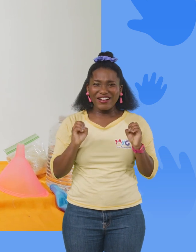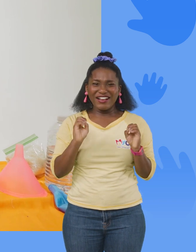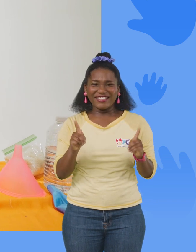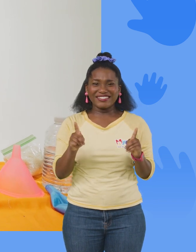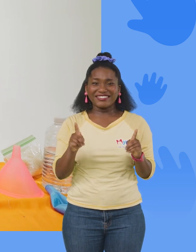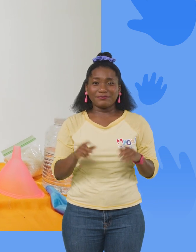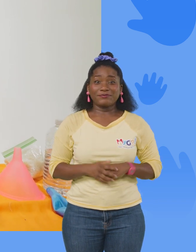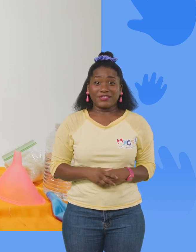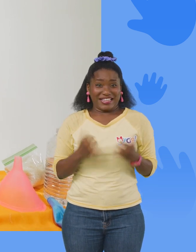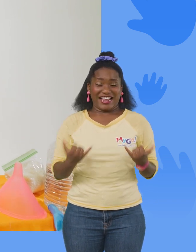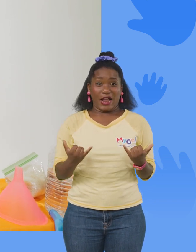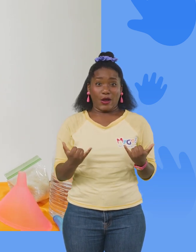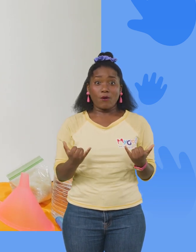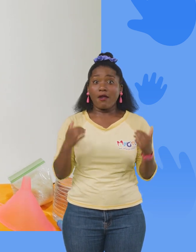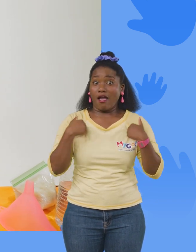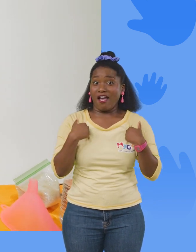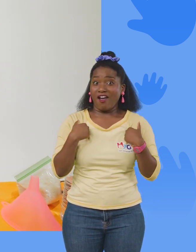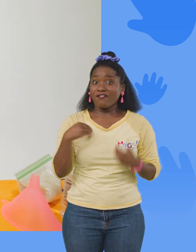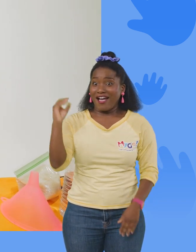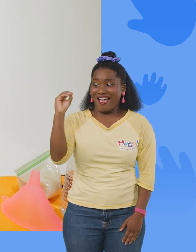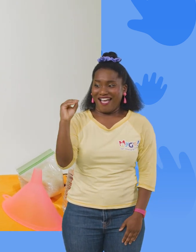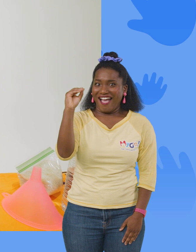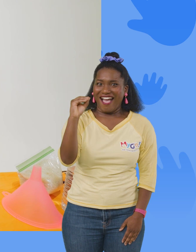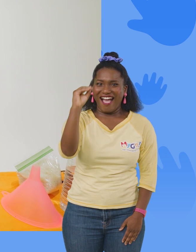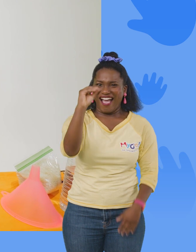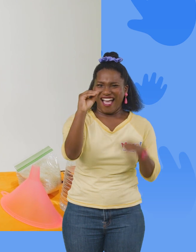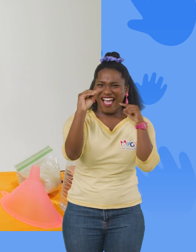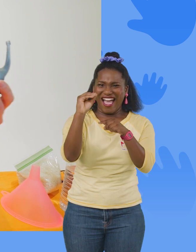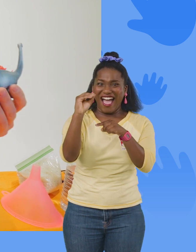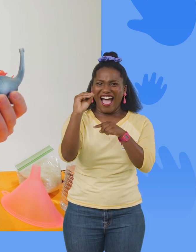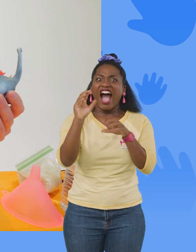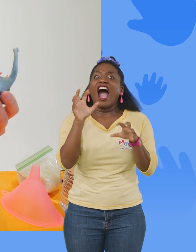Okay, all right, now we have some dinosaurs.